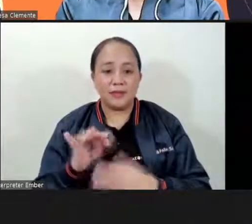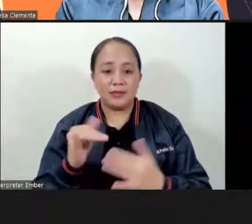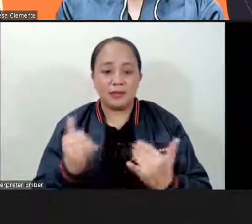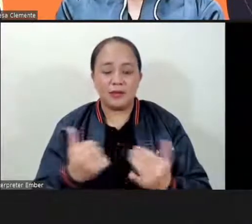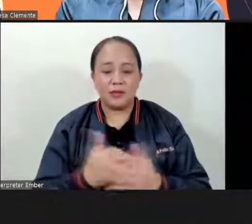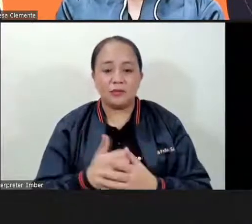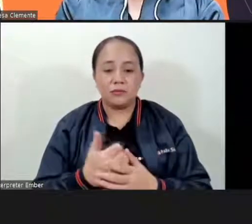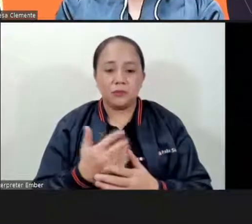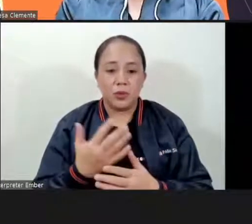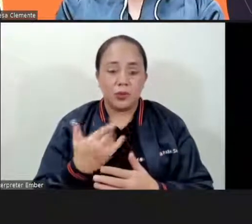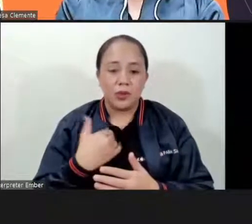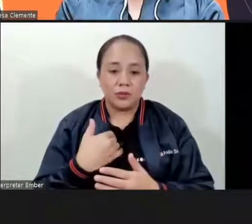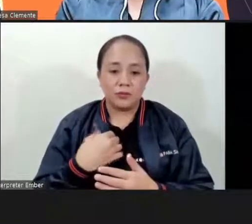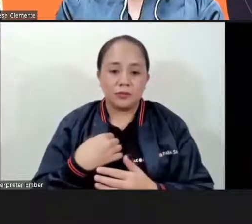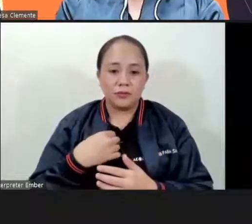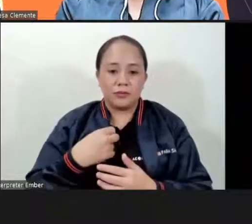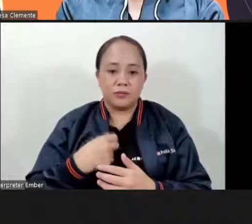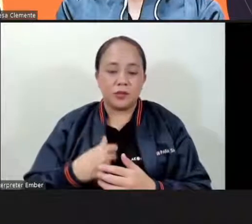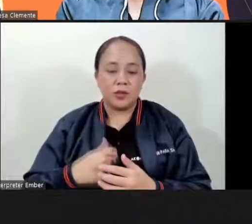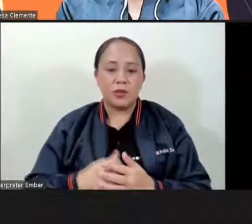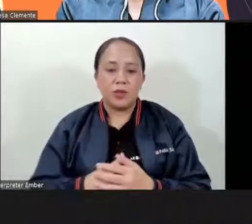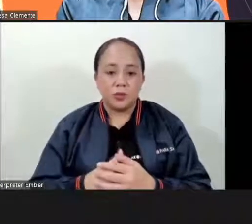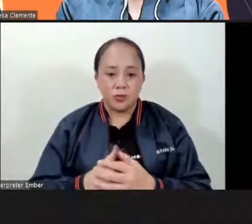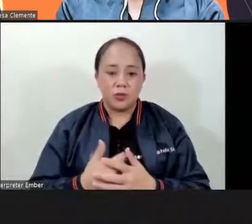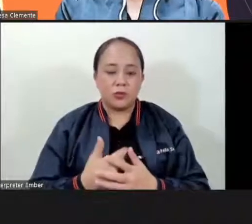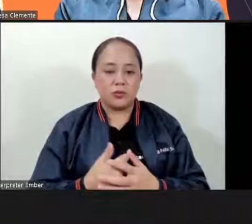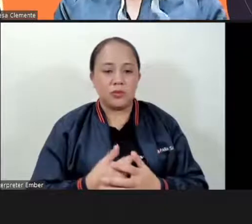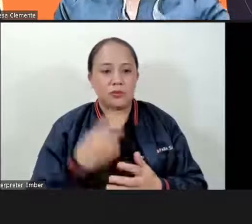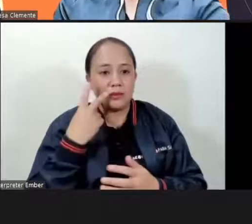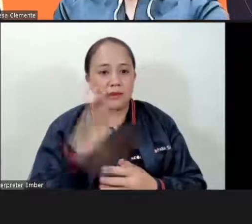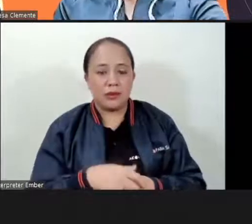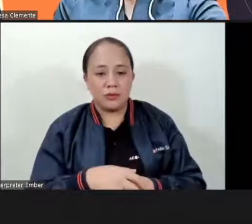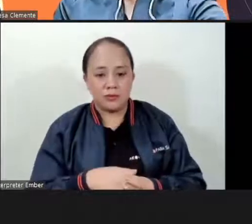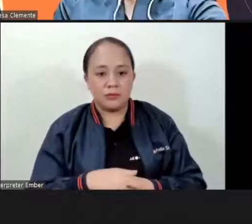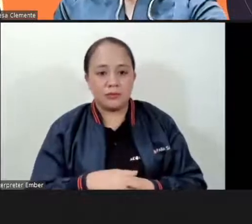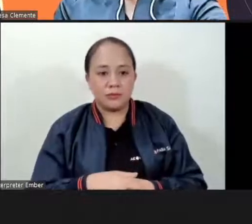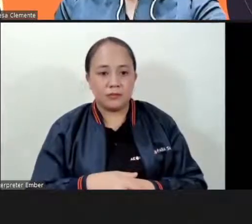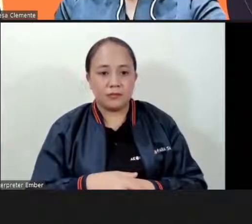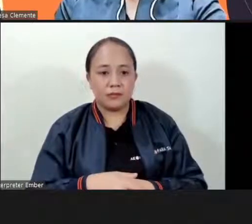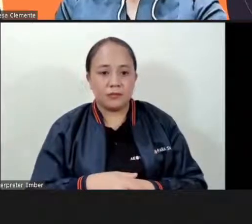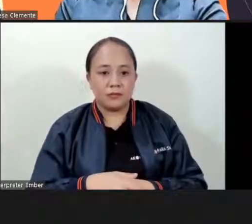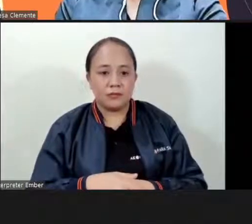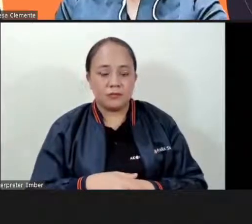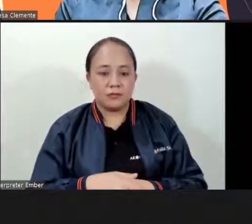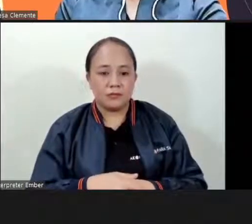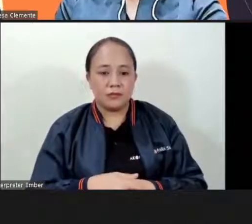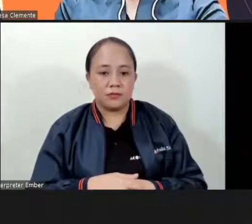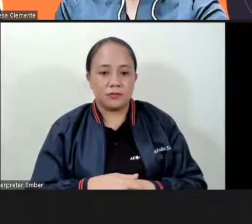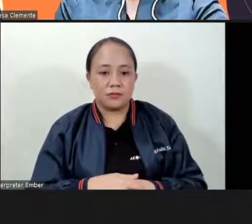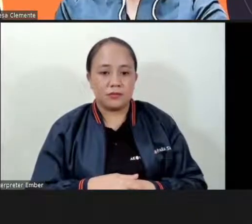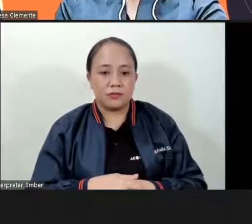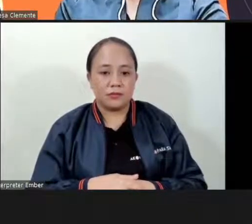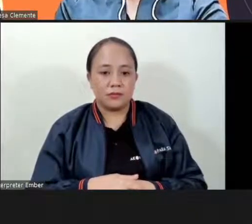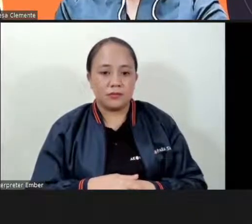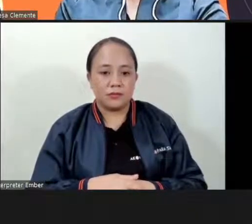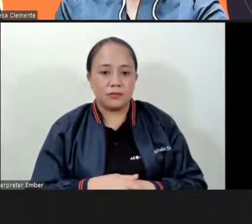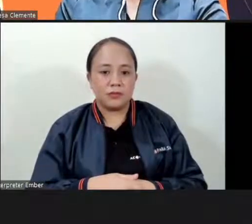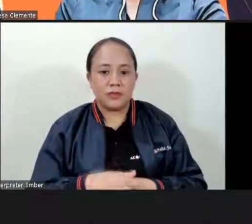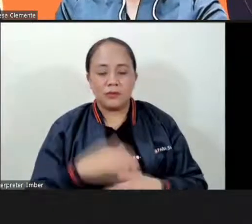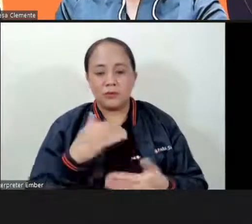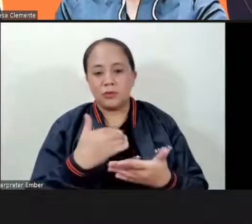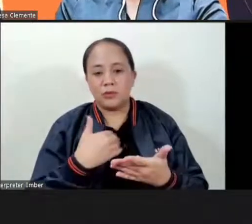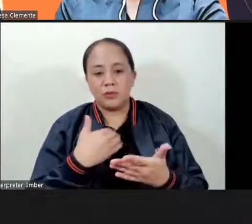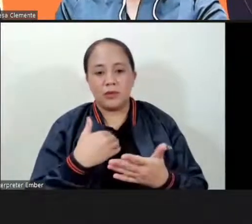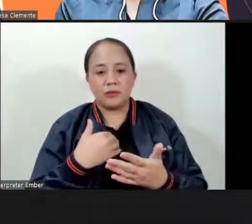Kasi siguro ang makikita natin, no, ng hindi para maliitin yung kakayanan